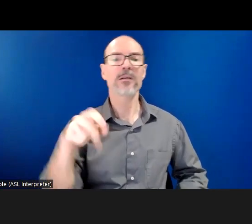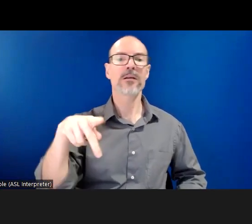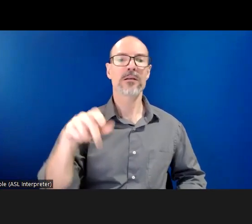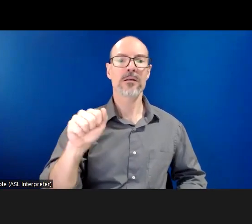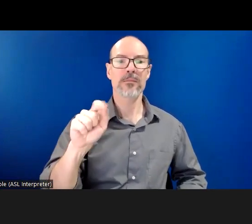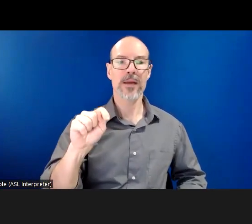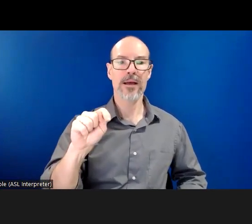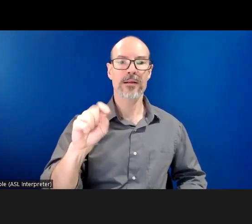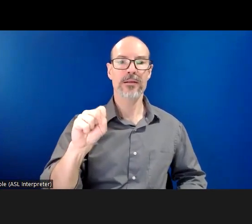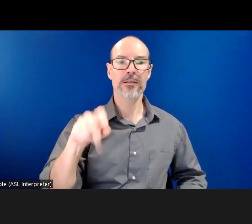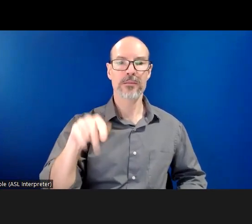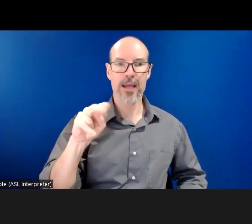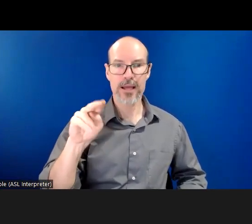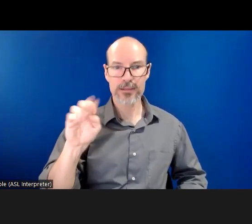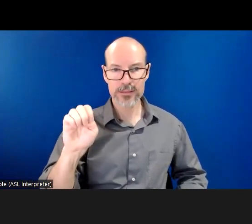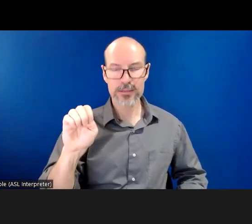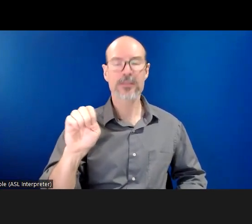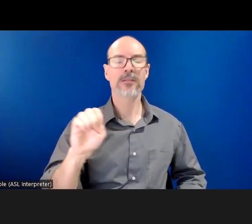Spence, Peter,